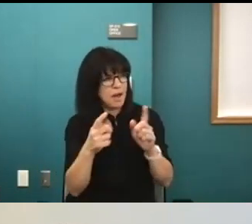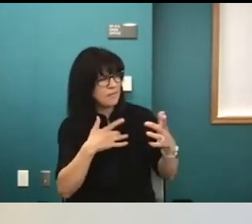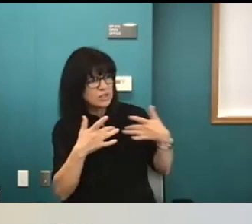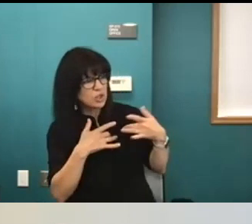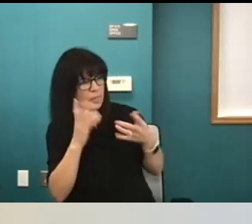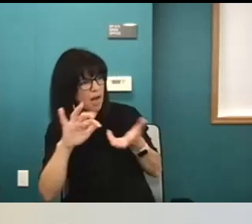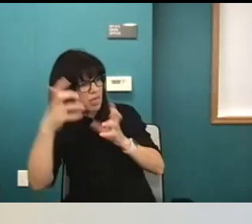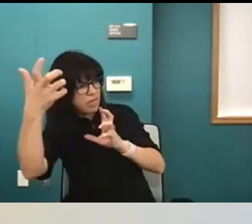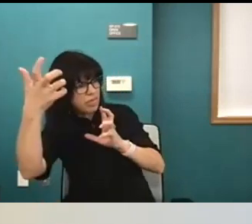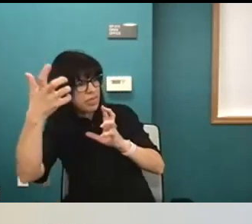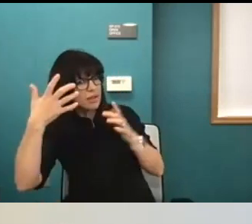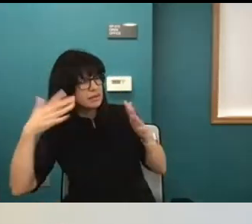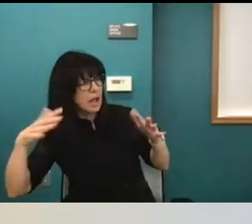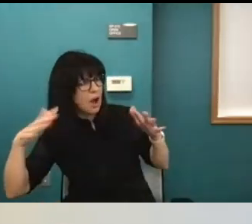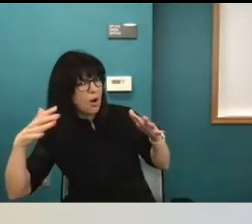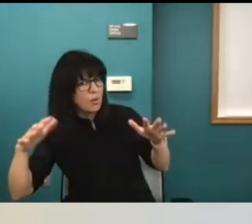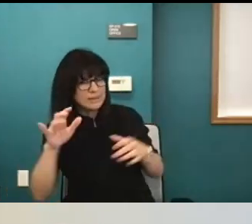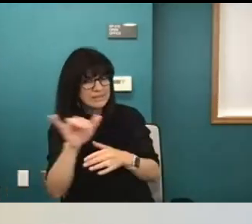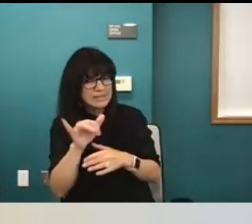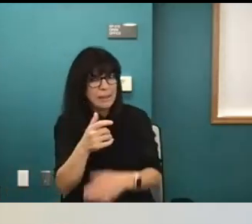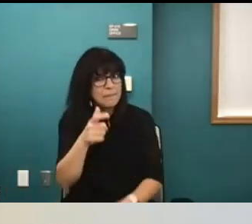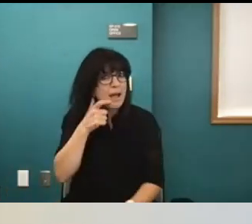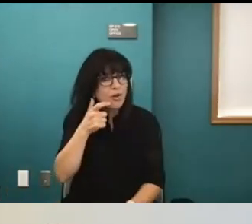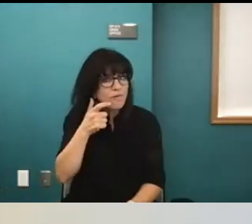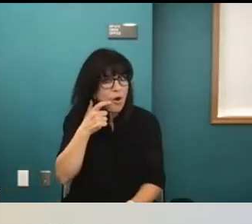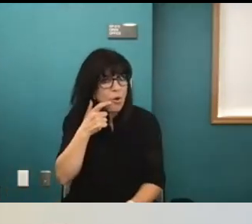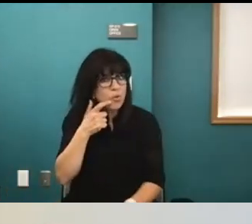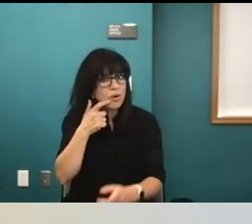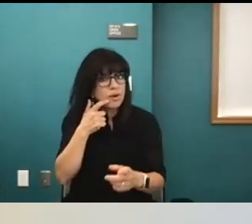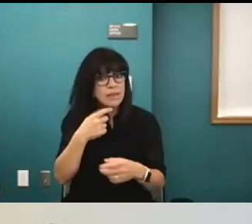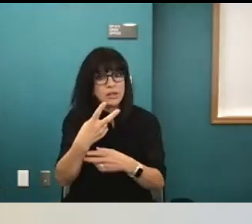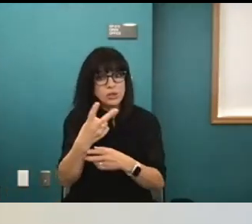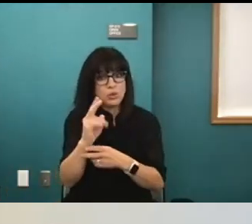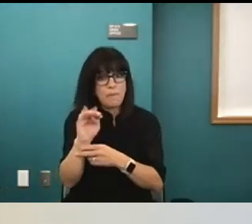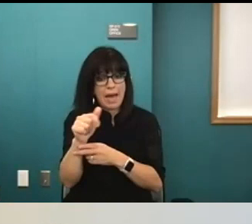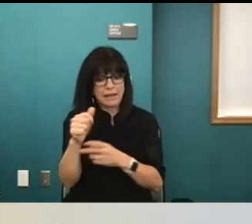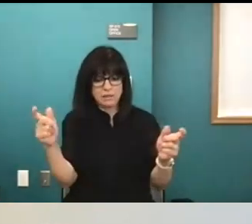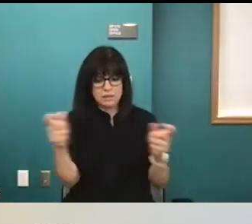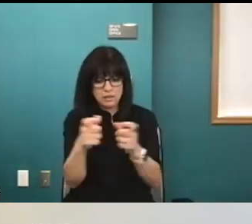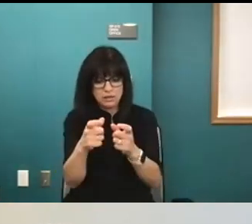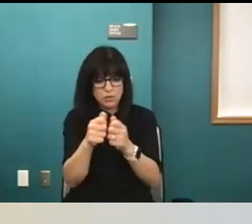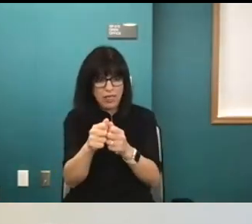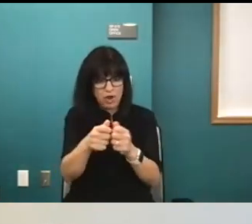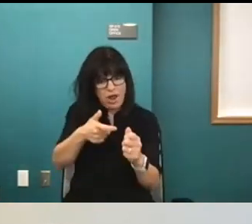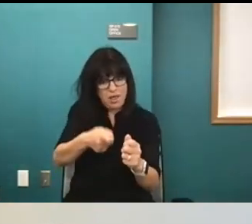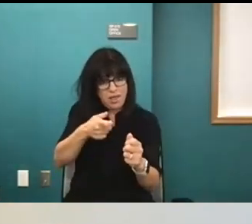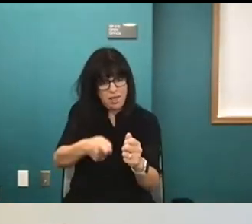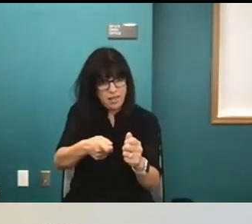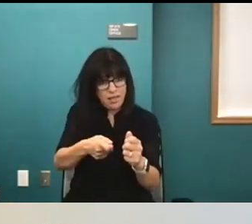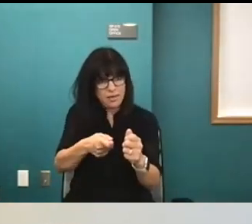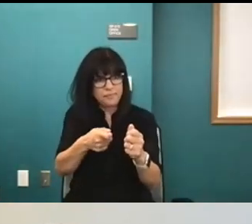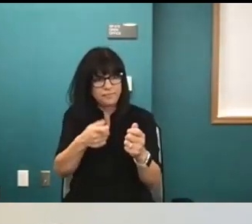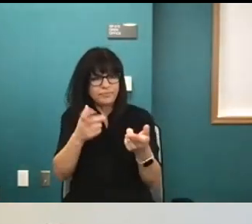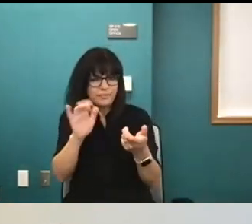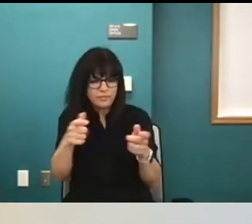same microphone checker that you have before, that you have to put the 2 magnets together and do that? So the Adhere, you would just pretend that's your, well, it is